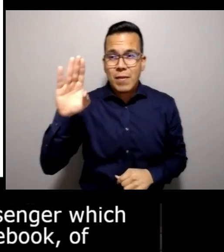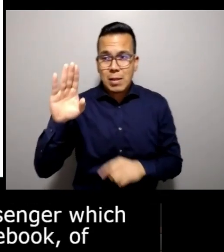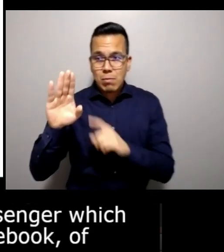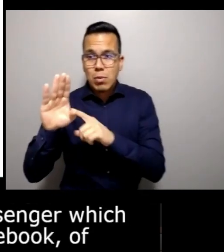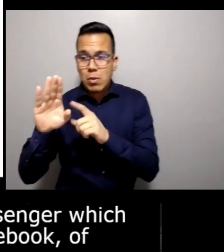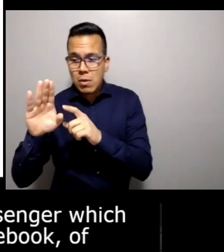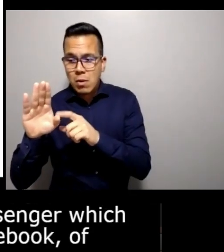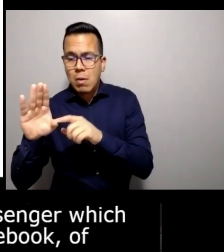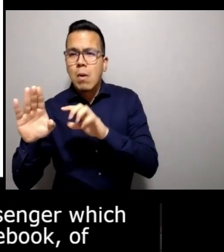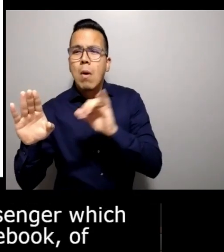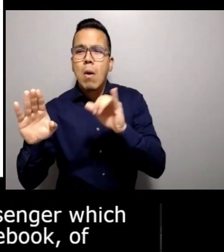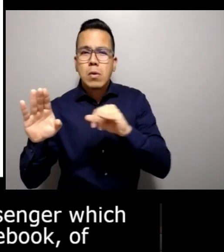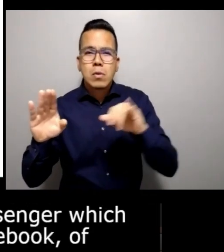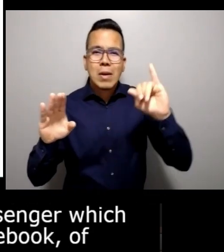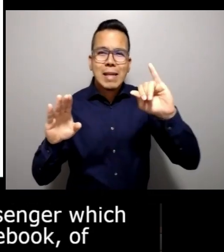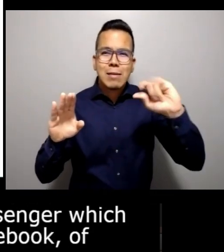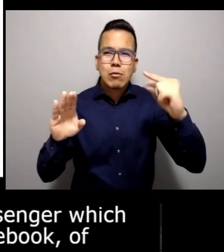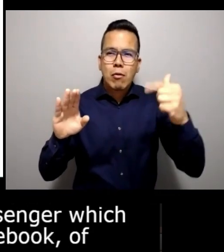well.